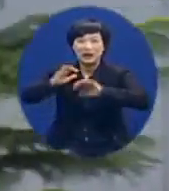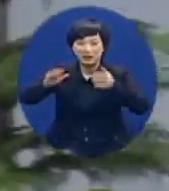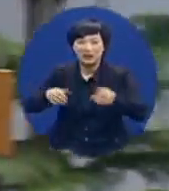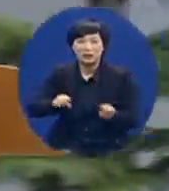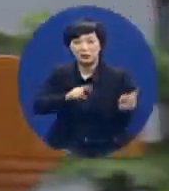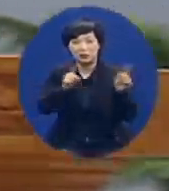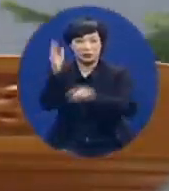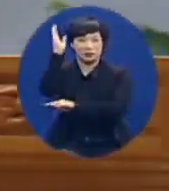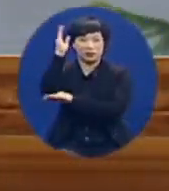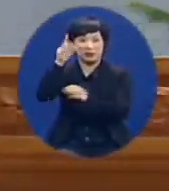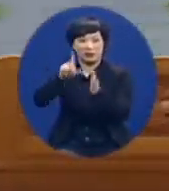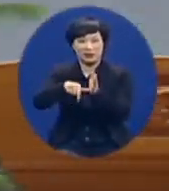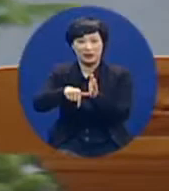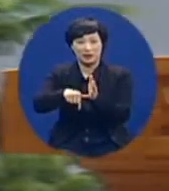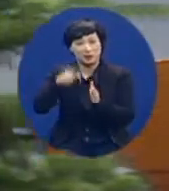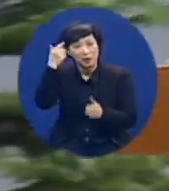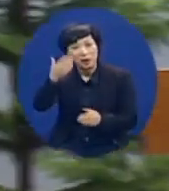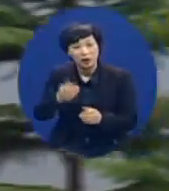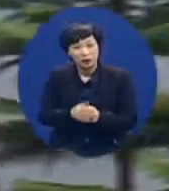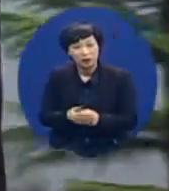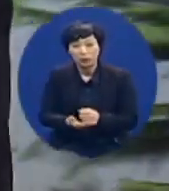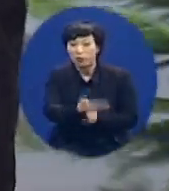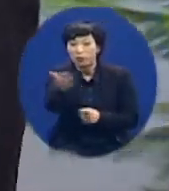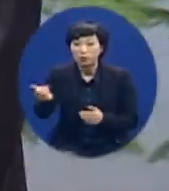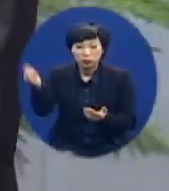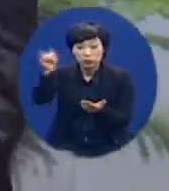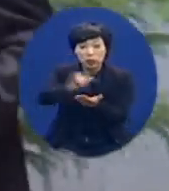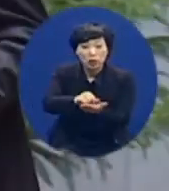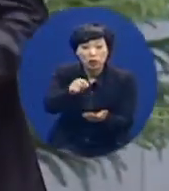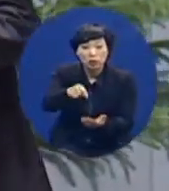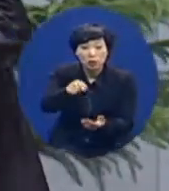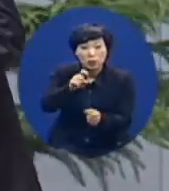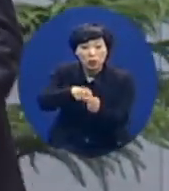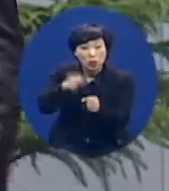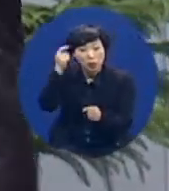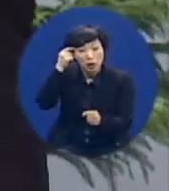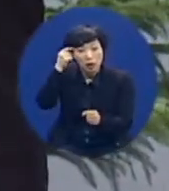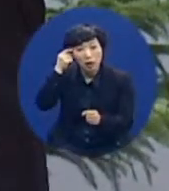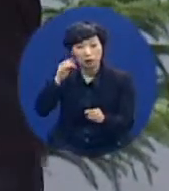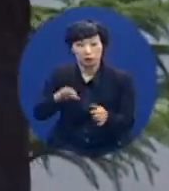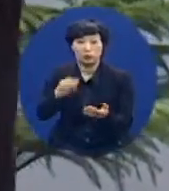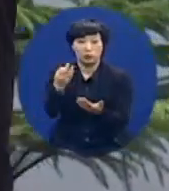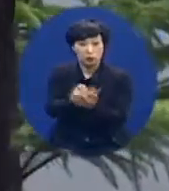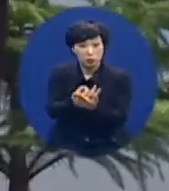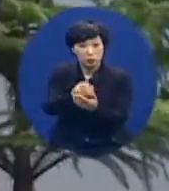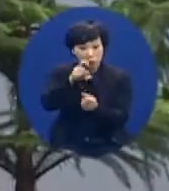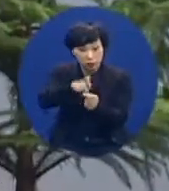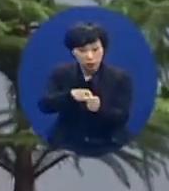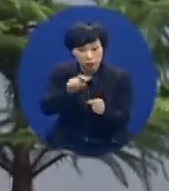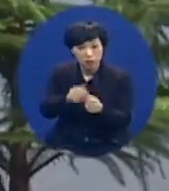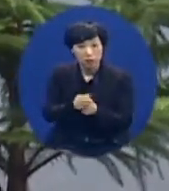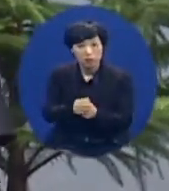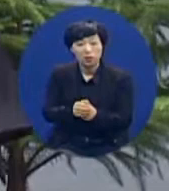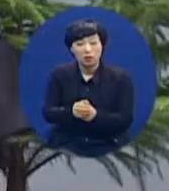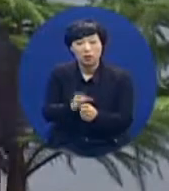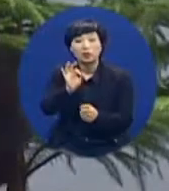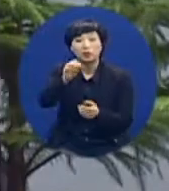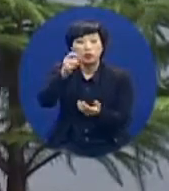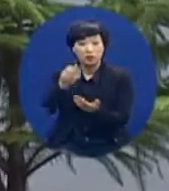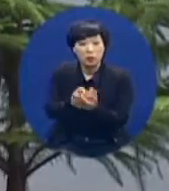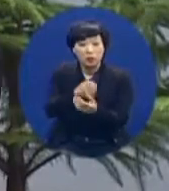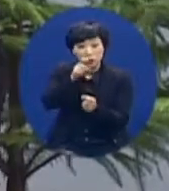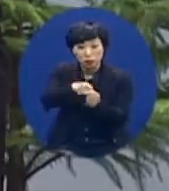Korean Americans called Diaspora, I asked them, Why are you here? You came here to